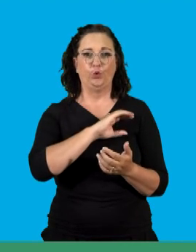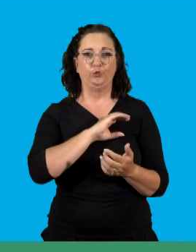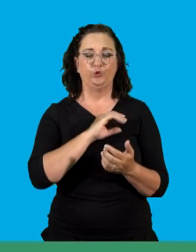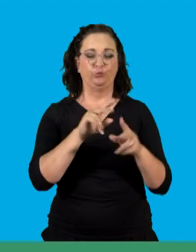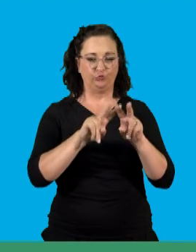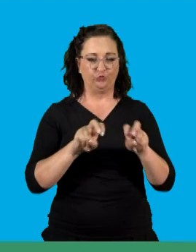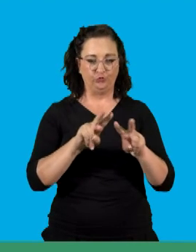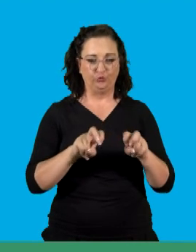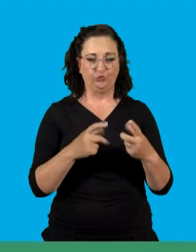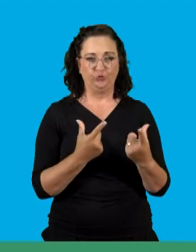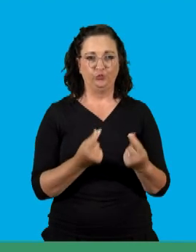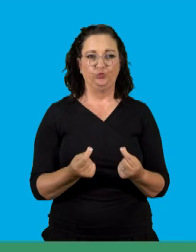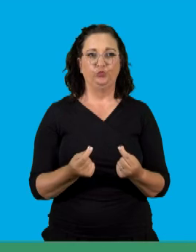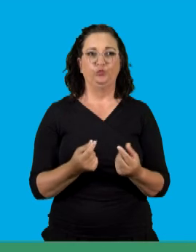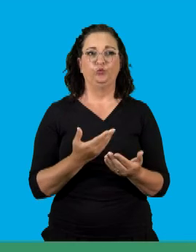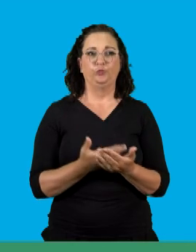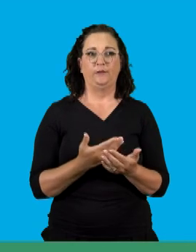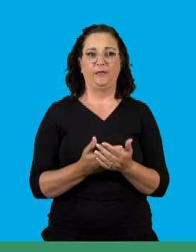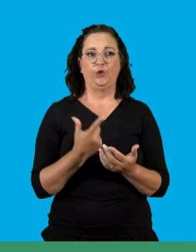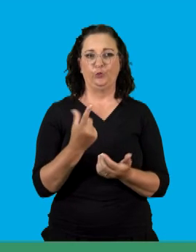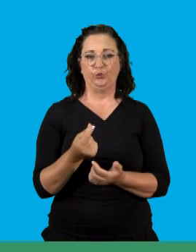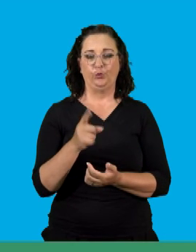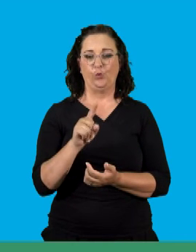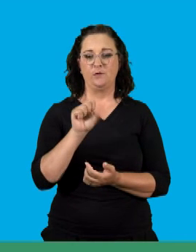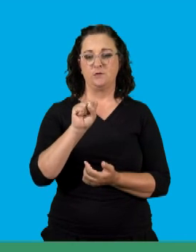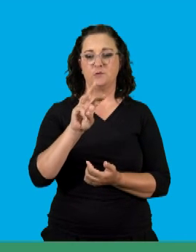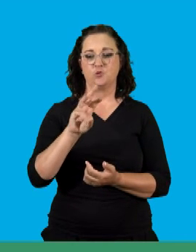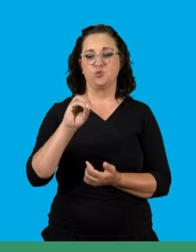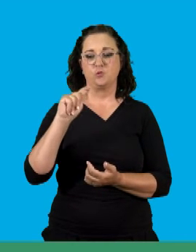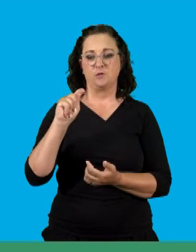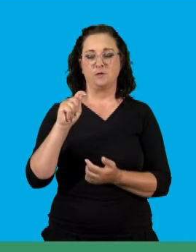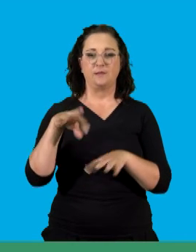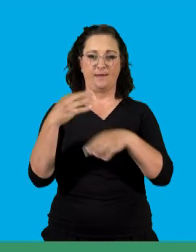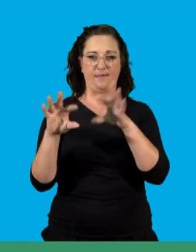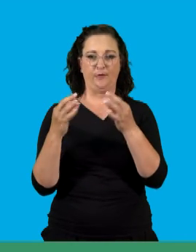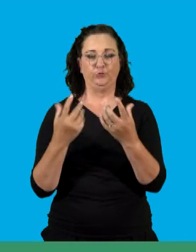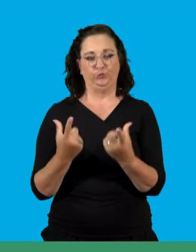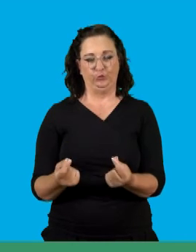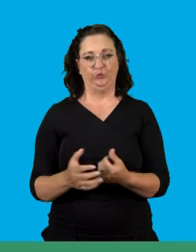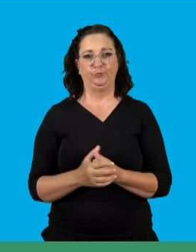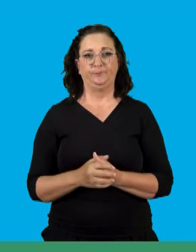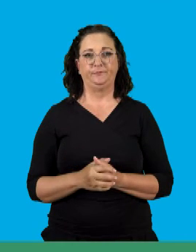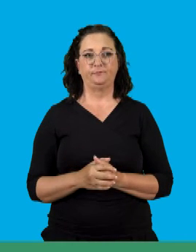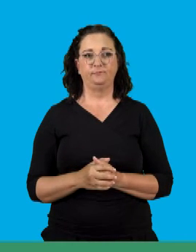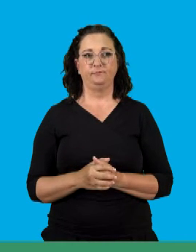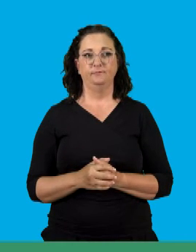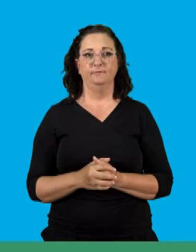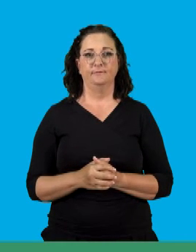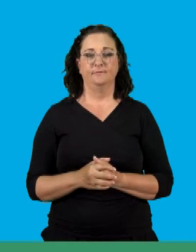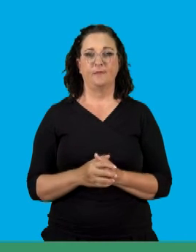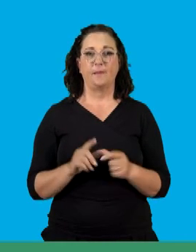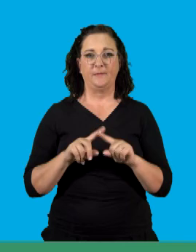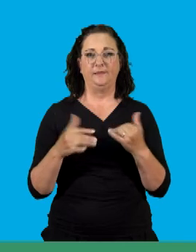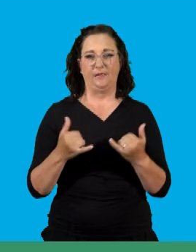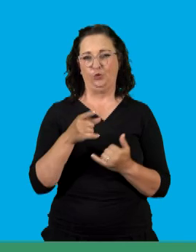by doing research that can be done. Lastly, Kenny can conduct a SWOT analysis.